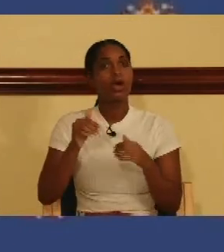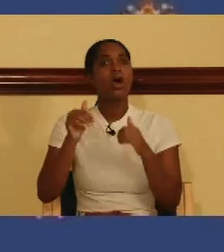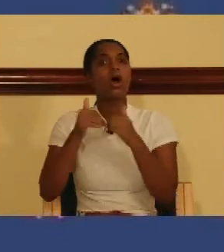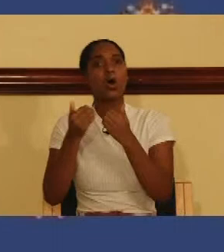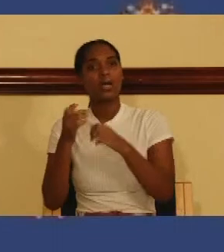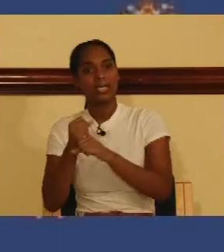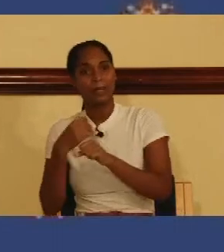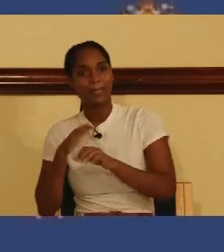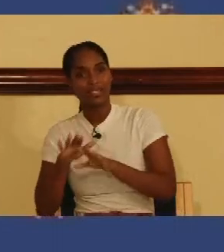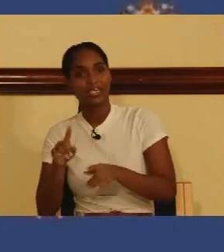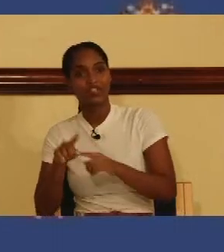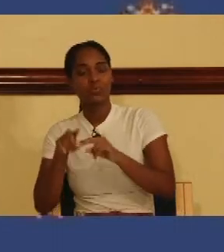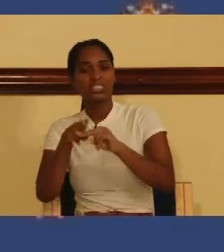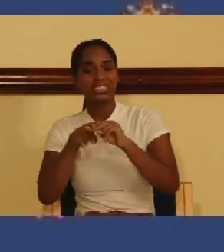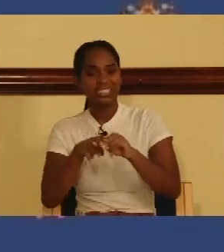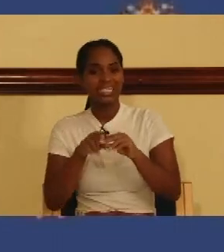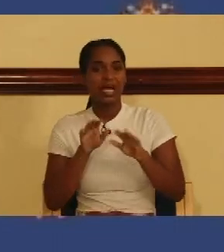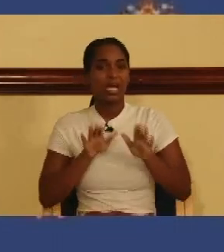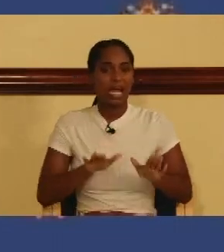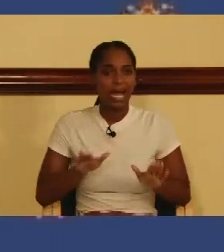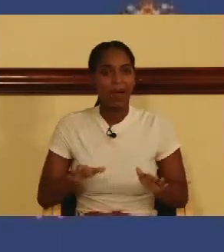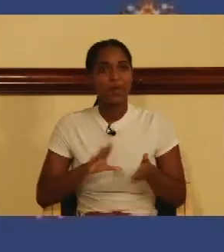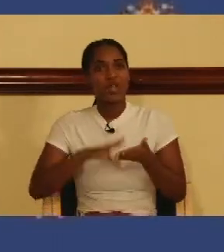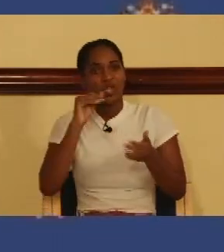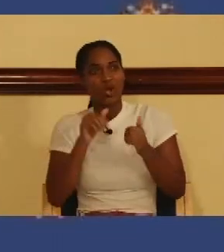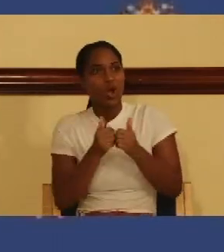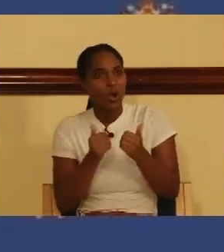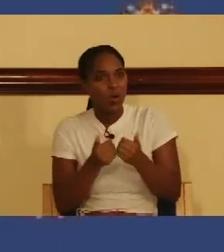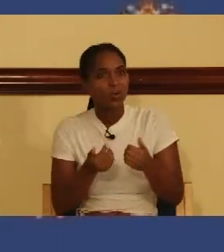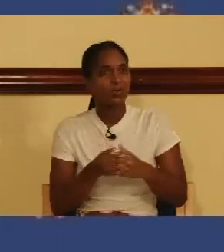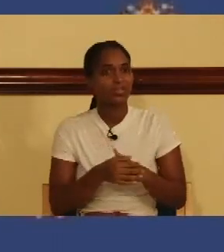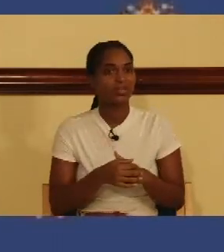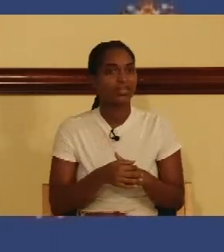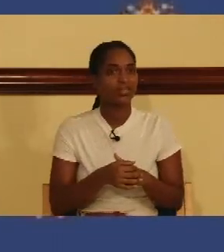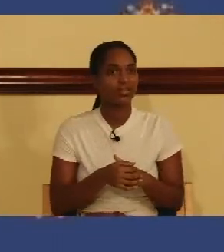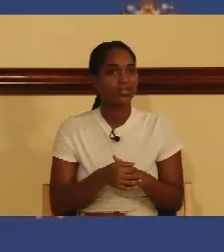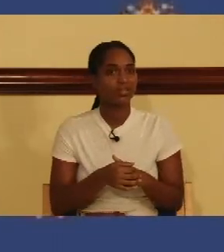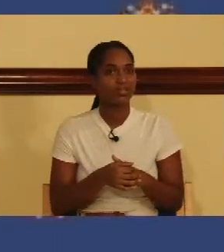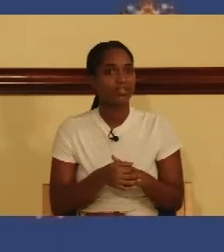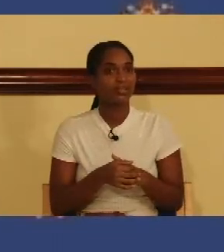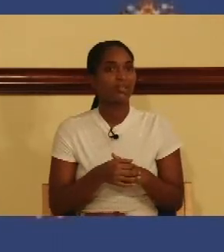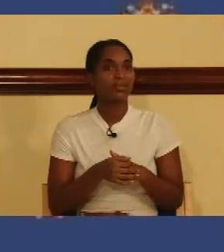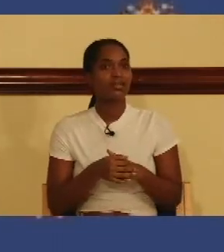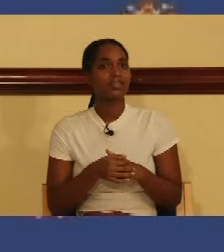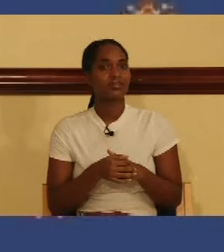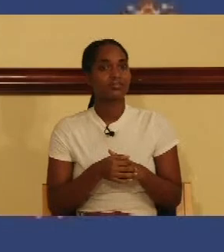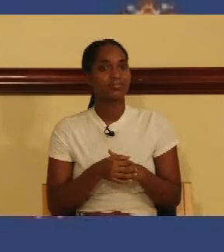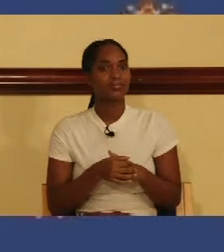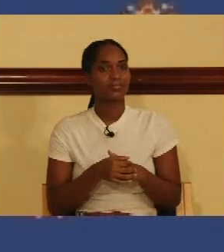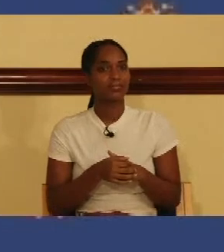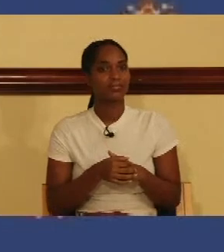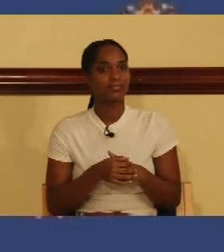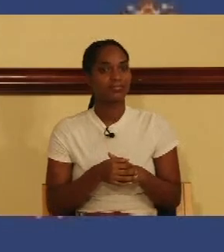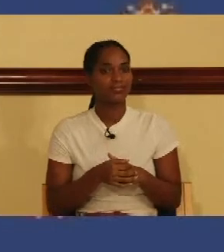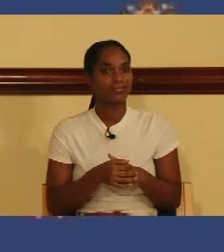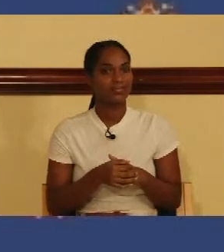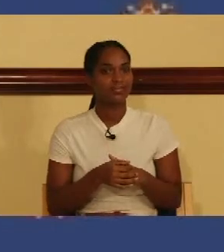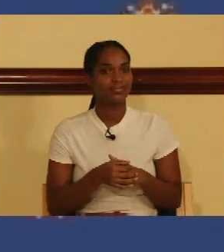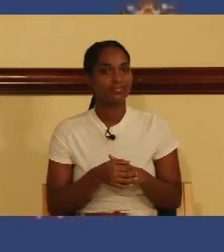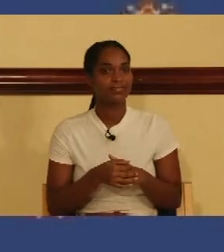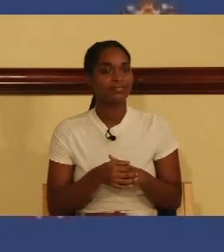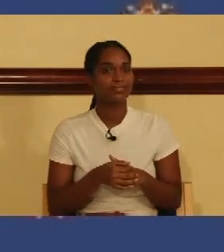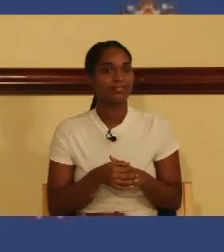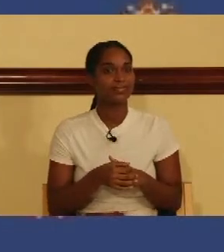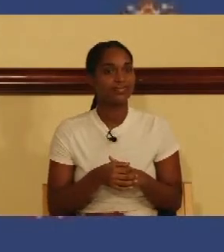to sit down, settle down, pay attention? How do I help to break down the tasks and so on? So these are some of the ways that we have